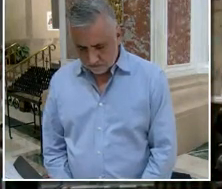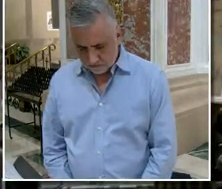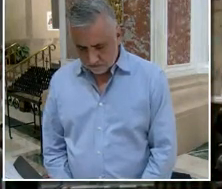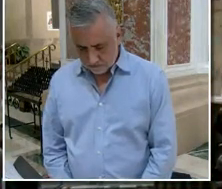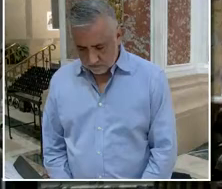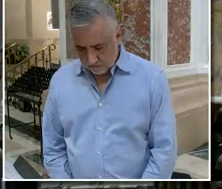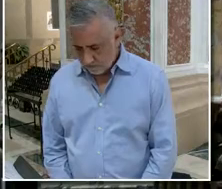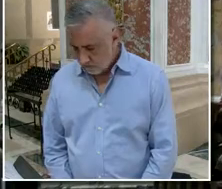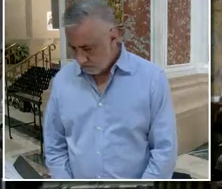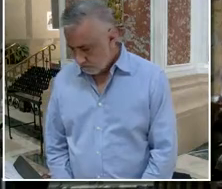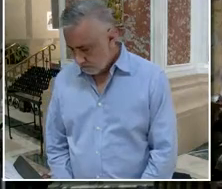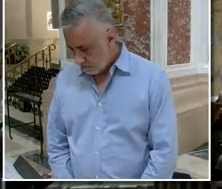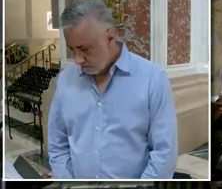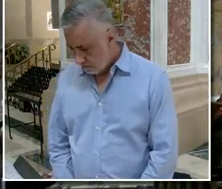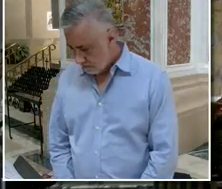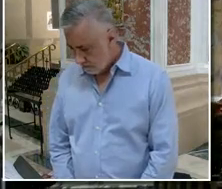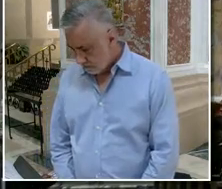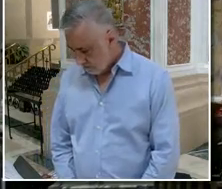Let us stand.